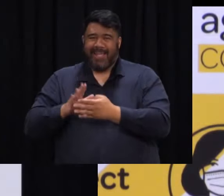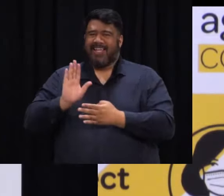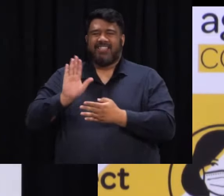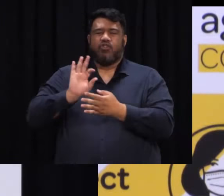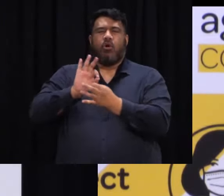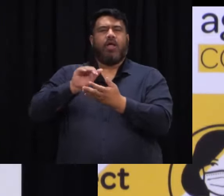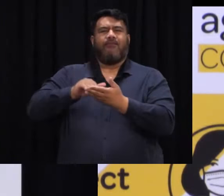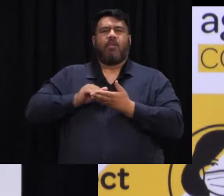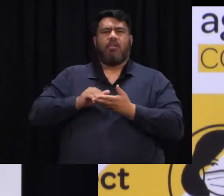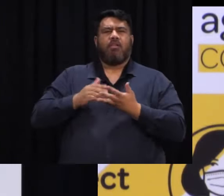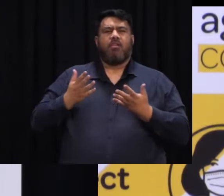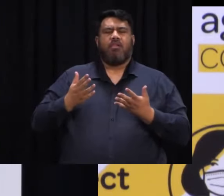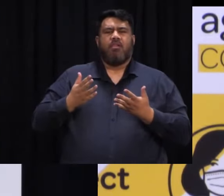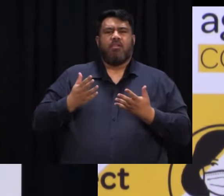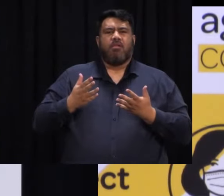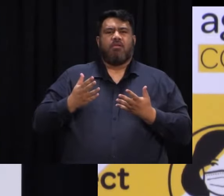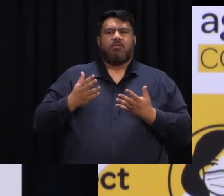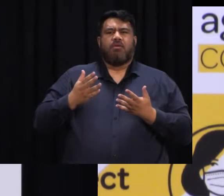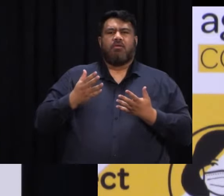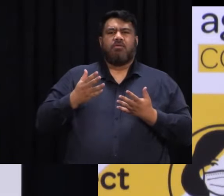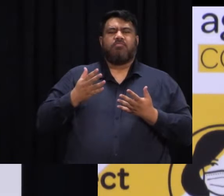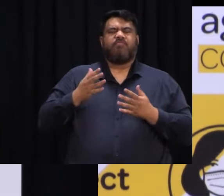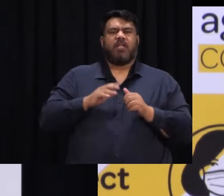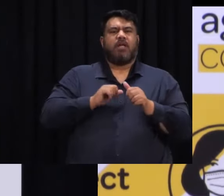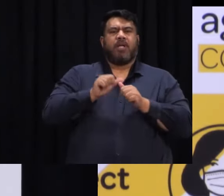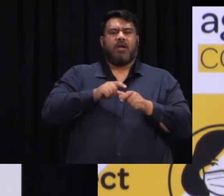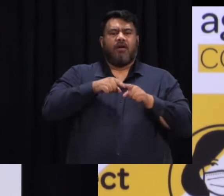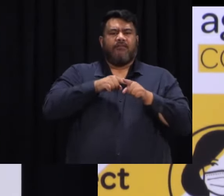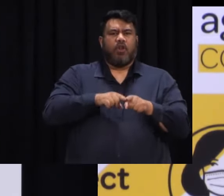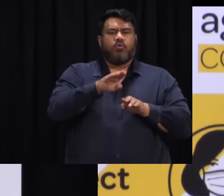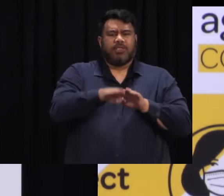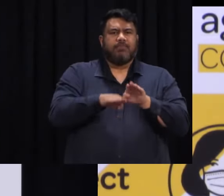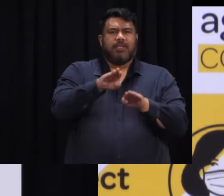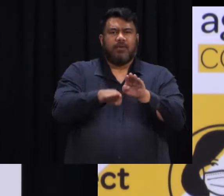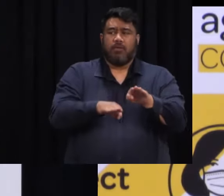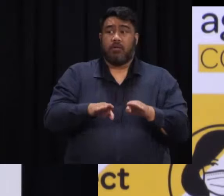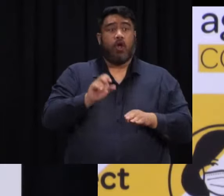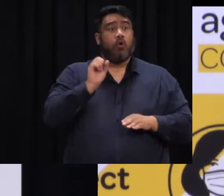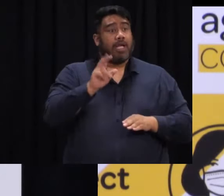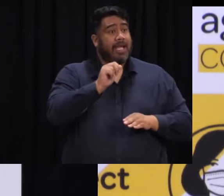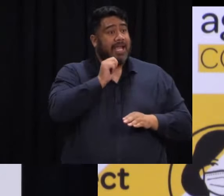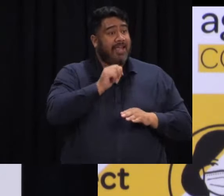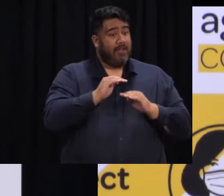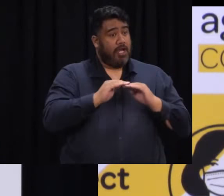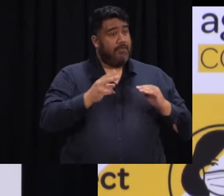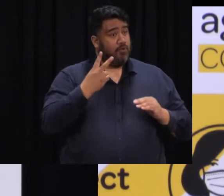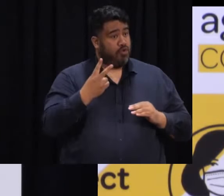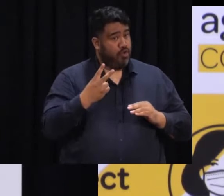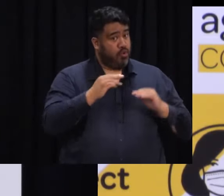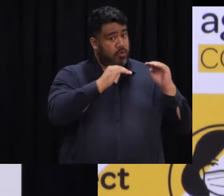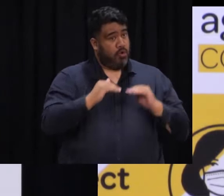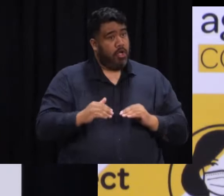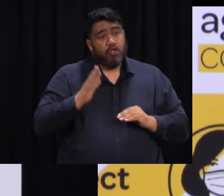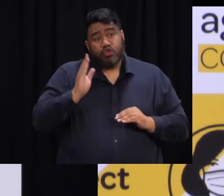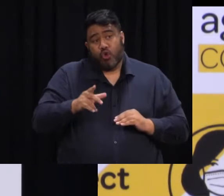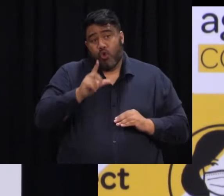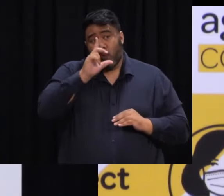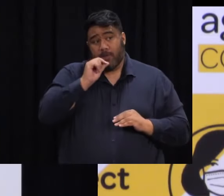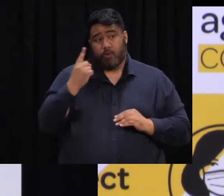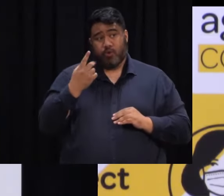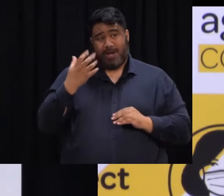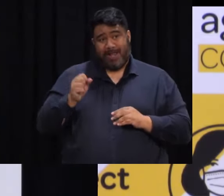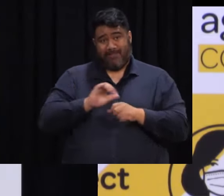that repeatedly at this podium, so you know that rant well. Auckland can go into level 2 if there is still COVID in the community. We would want to be of the view that